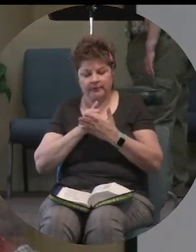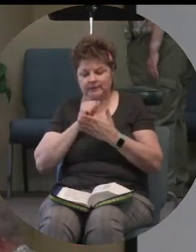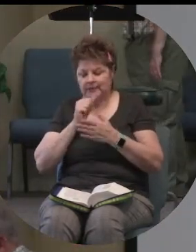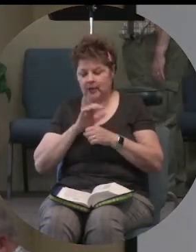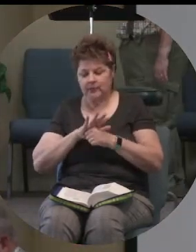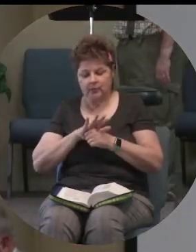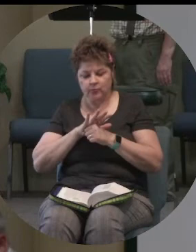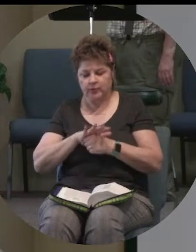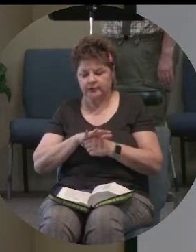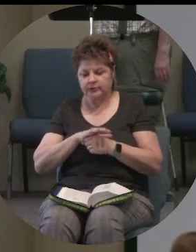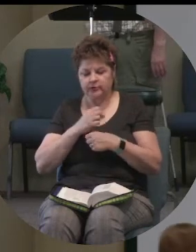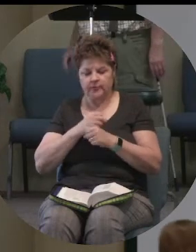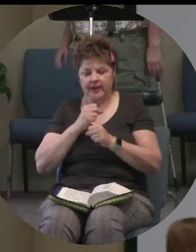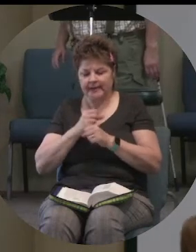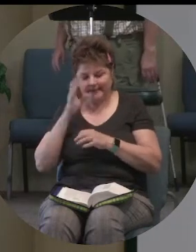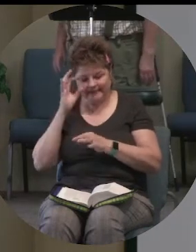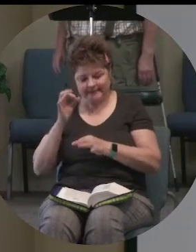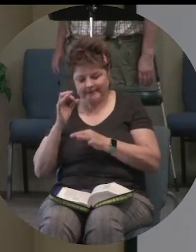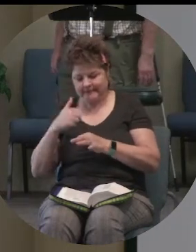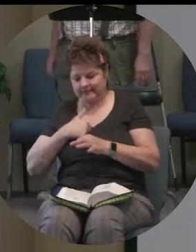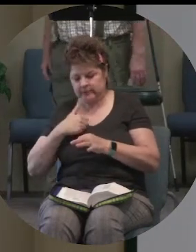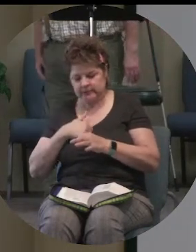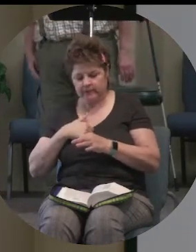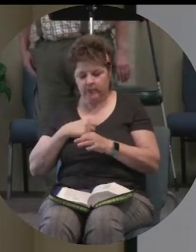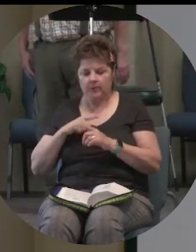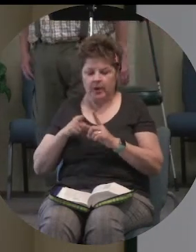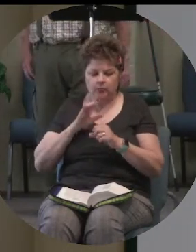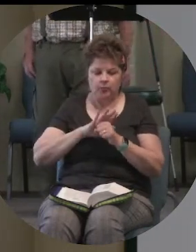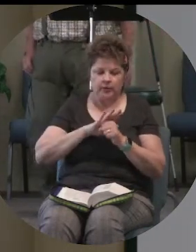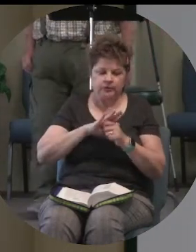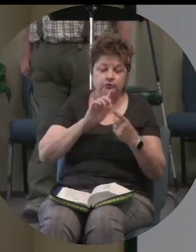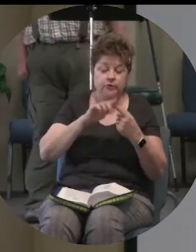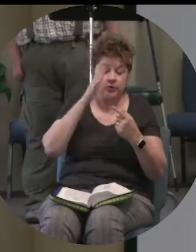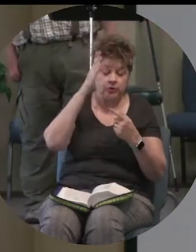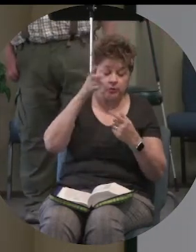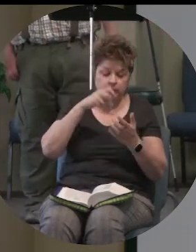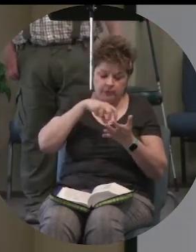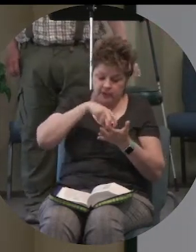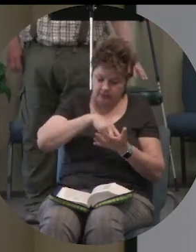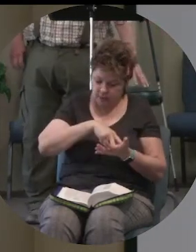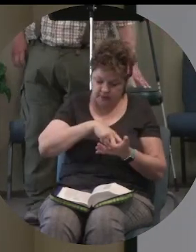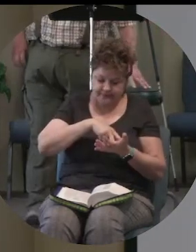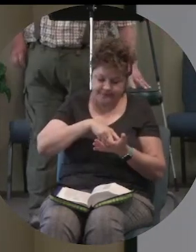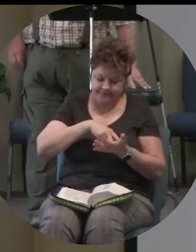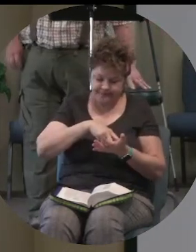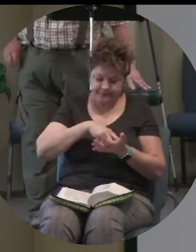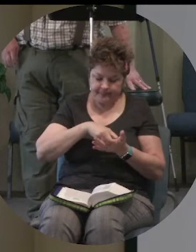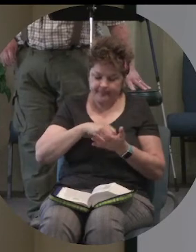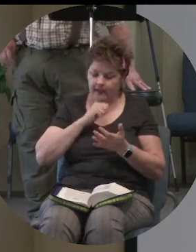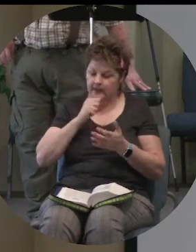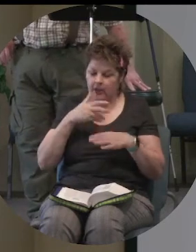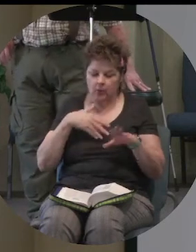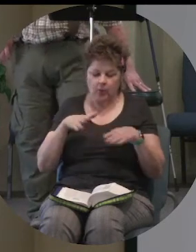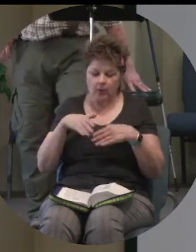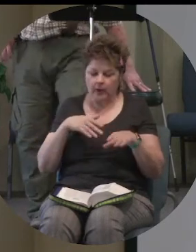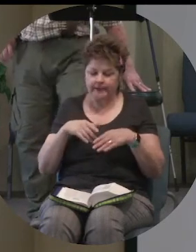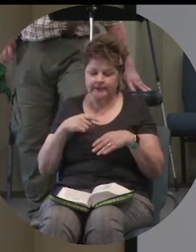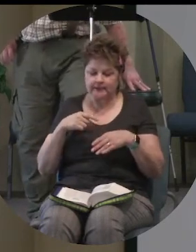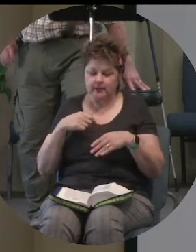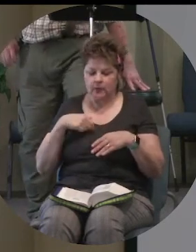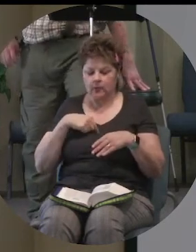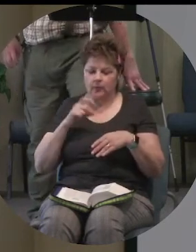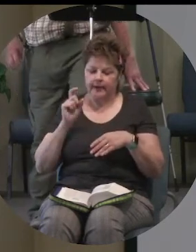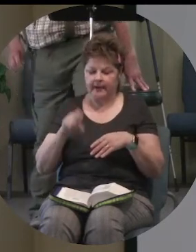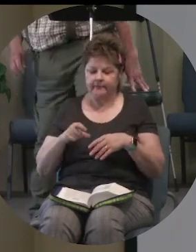pressured into making wrong decisions, but pressured into you, to be on our knees, Lord, that we would not walk as though we have to be tougher when